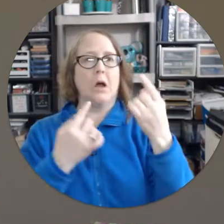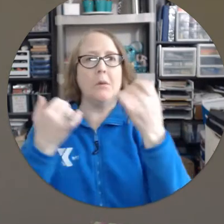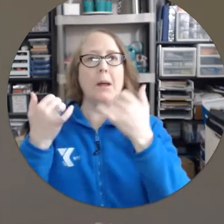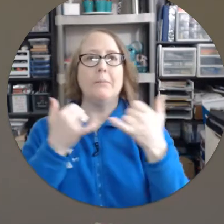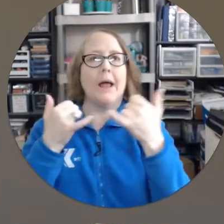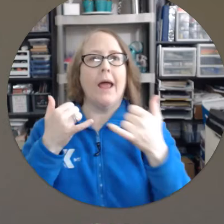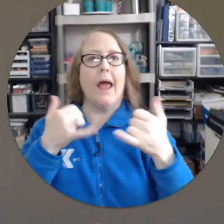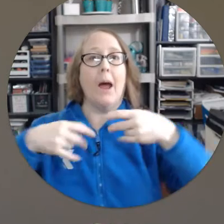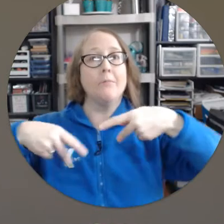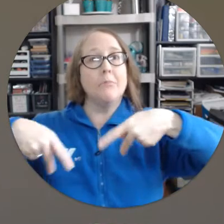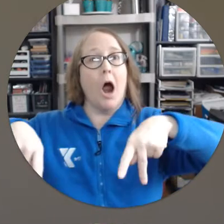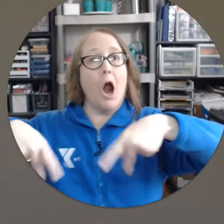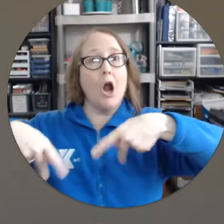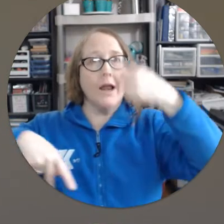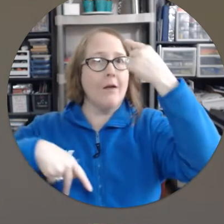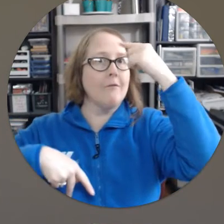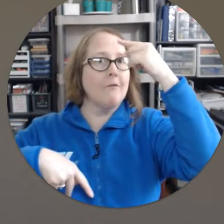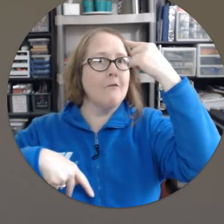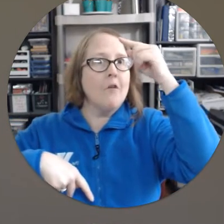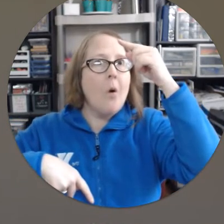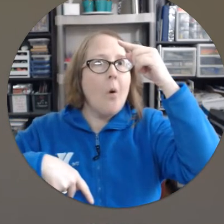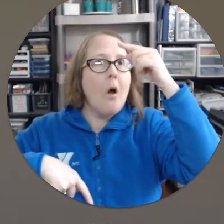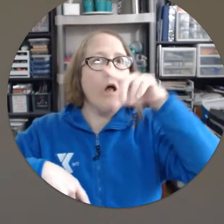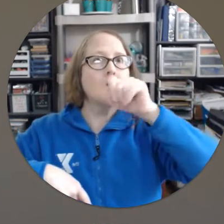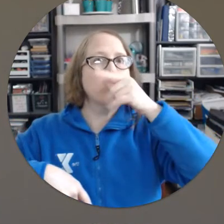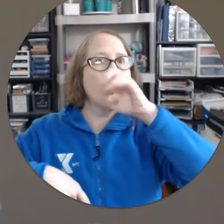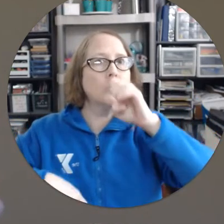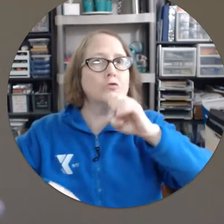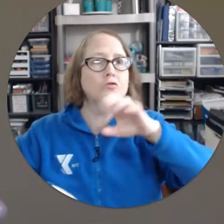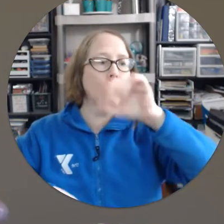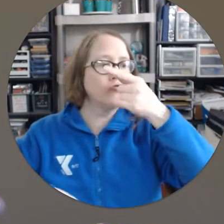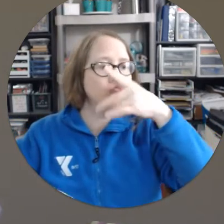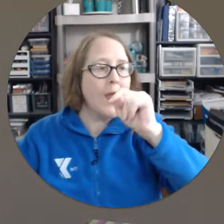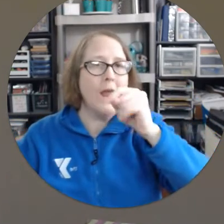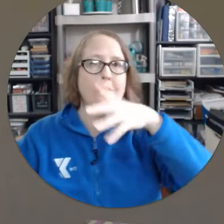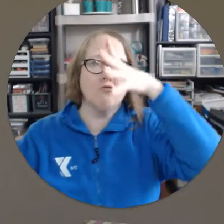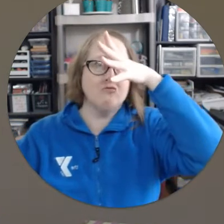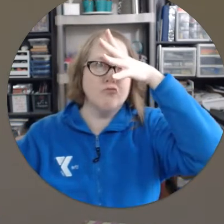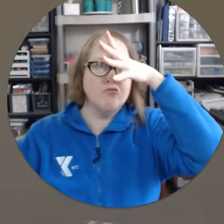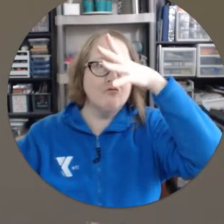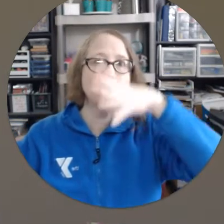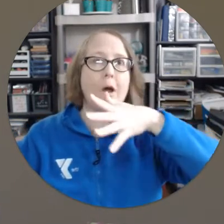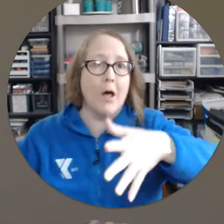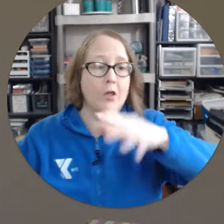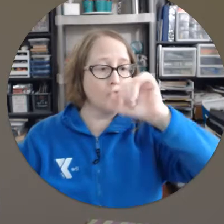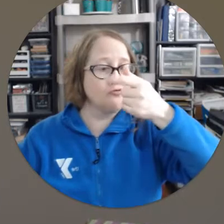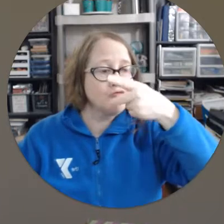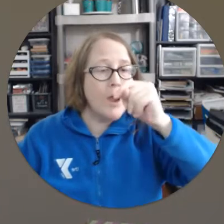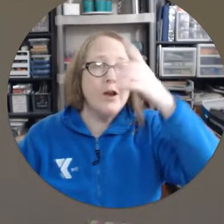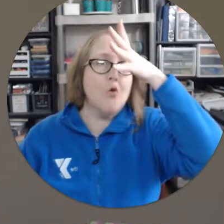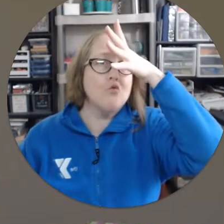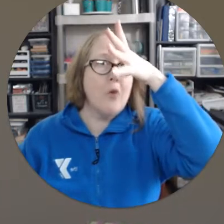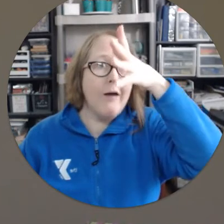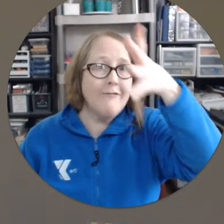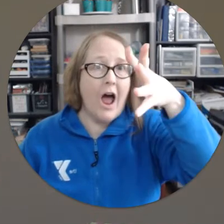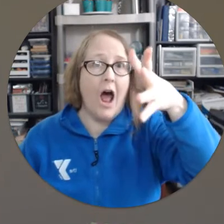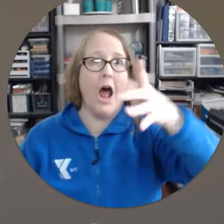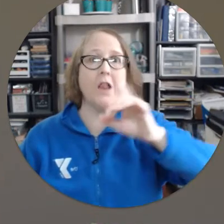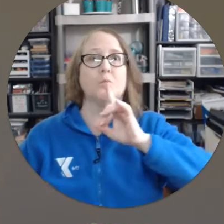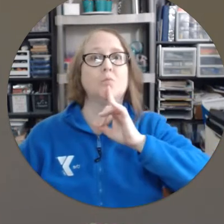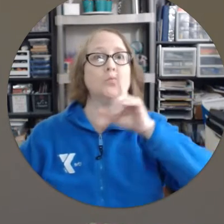at a party for Leora's great-grandmother and great-grandfather. It was going to be